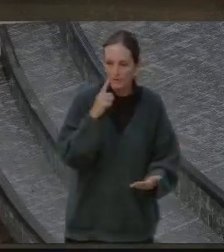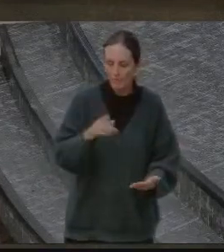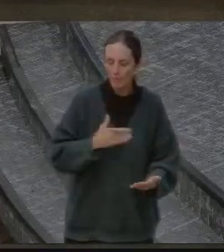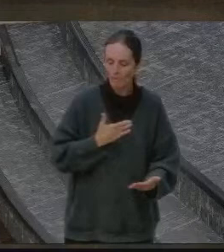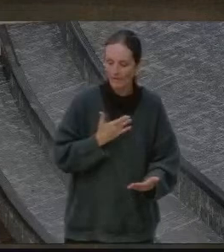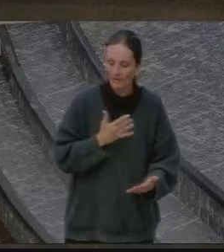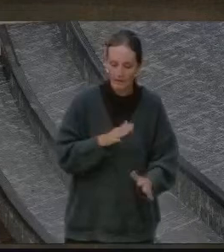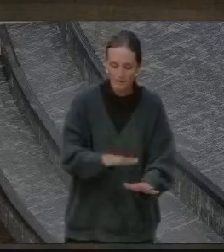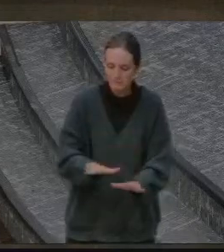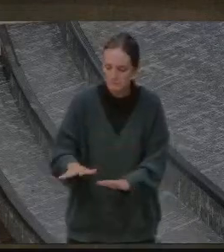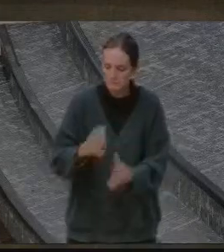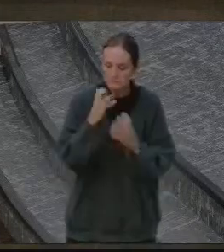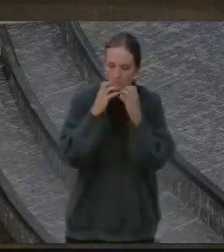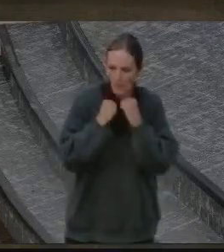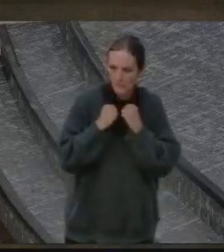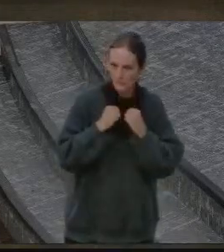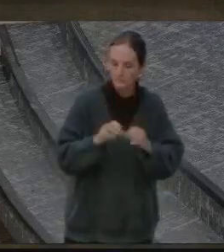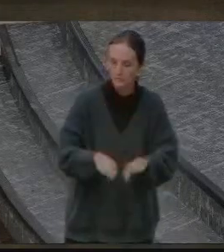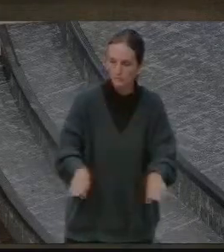as the treasures that they are.